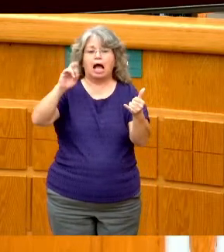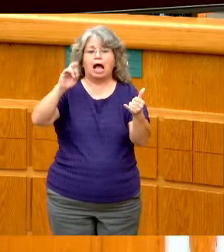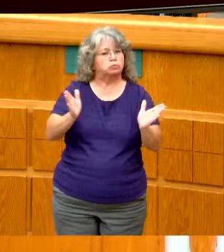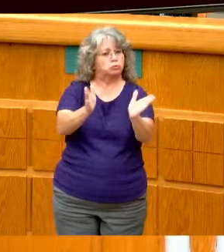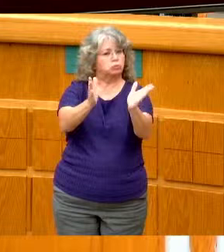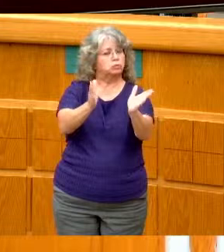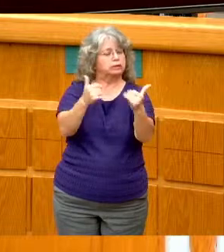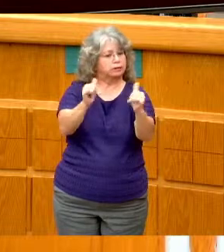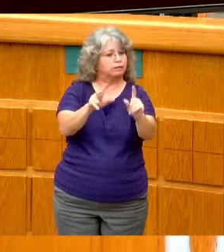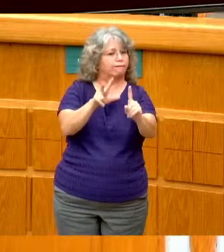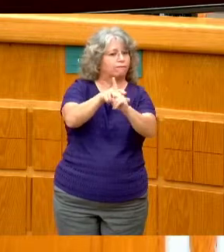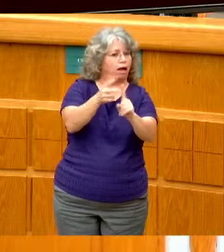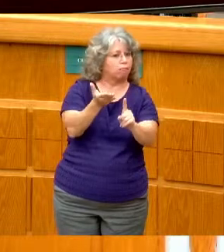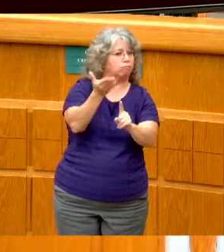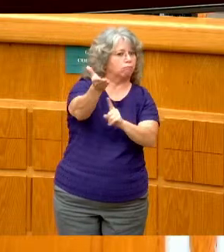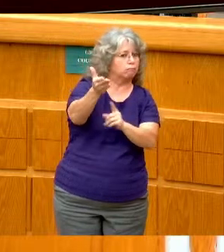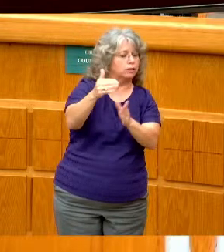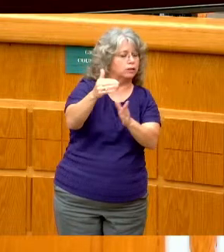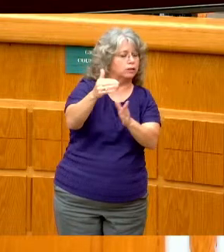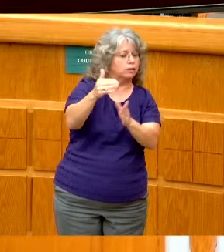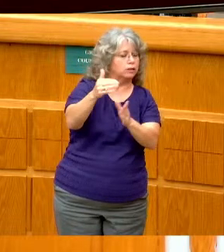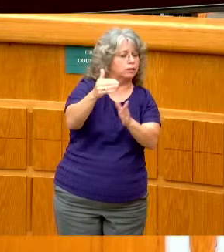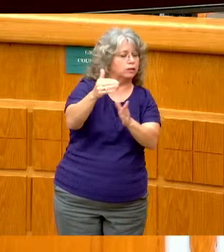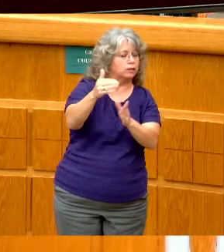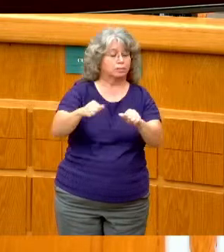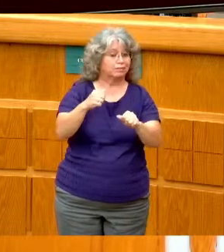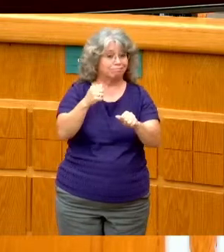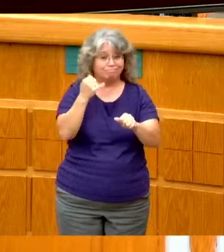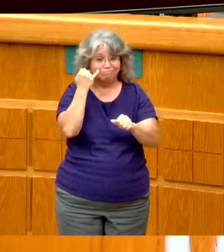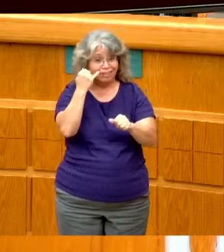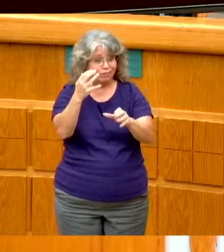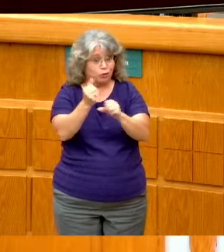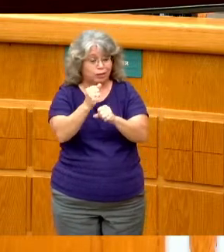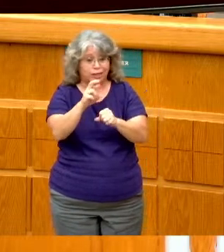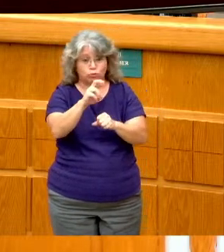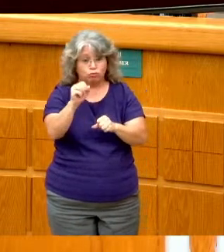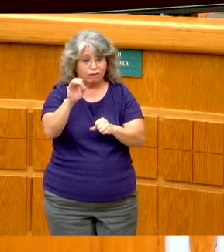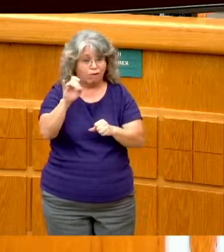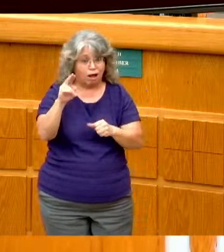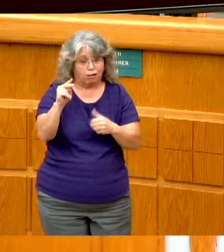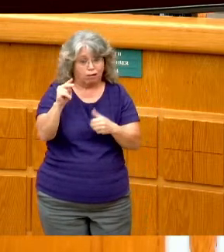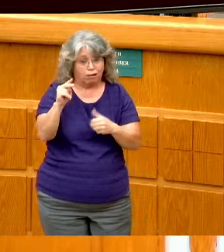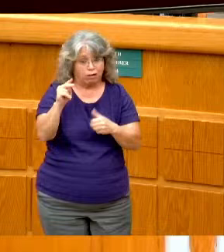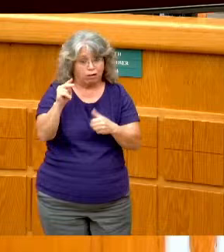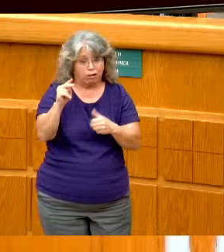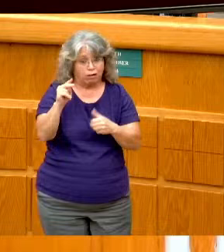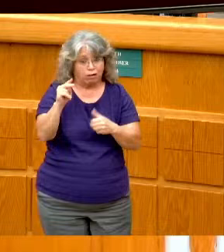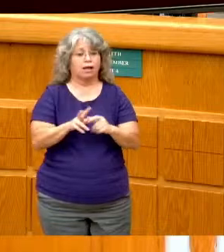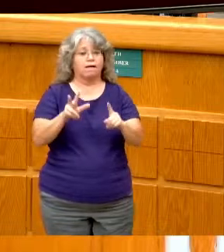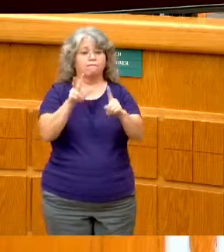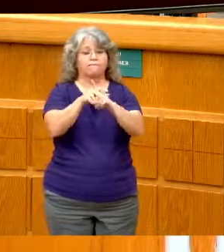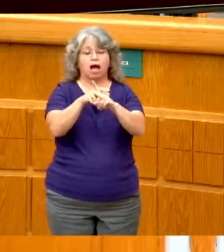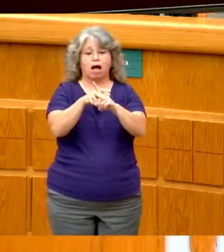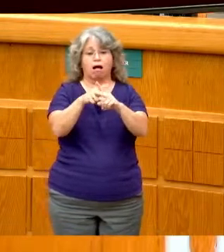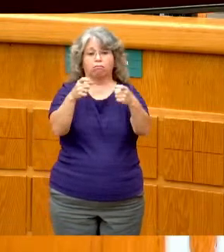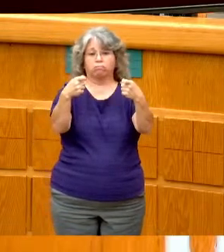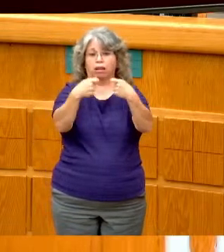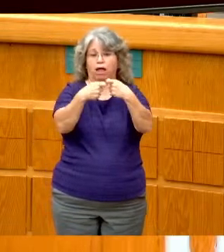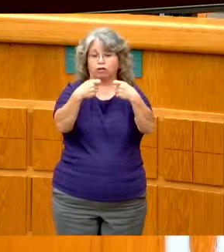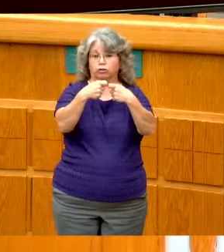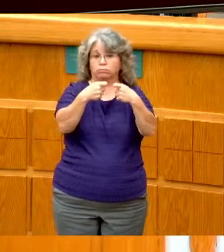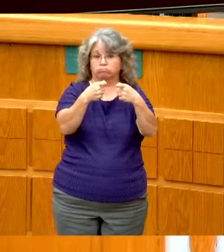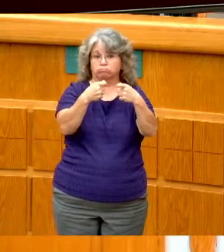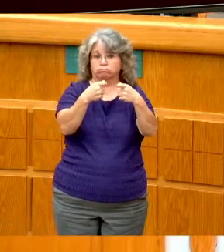filing as soon as possible, especially those who owe refunds. Filing electronically with direct deposit is the quickest way to get